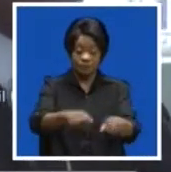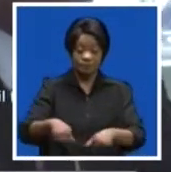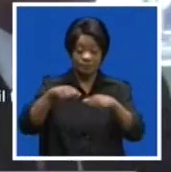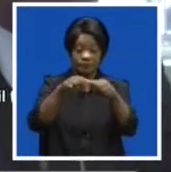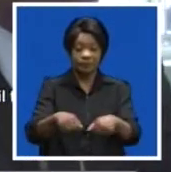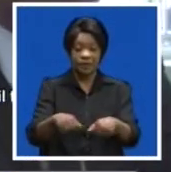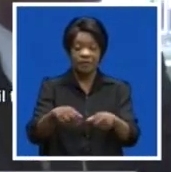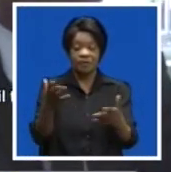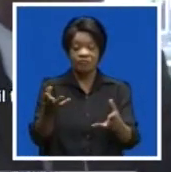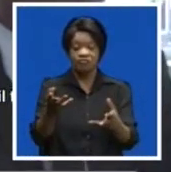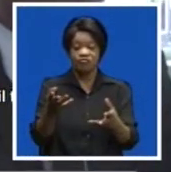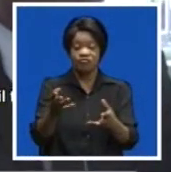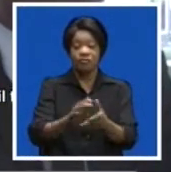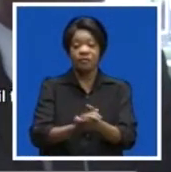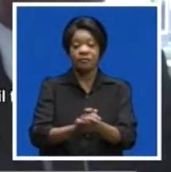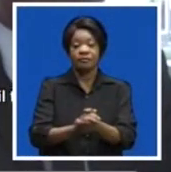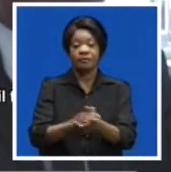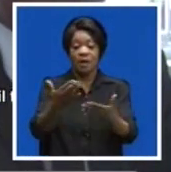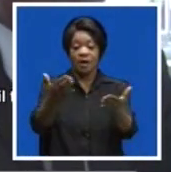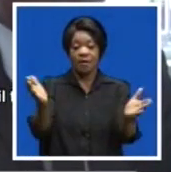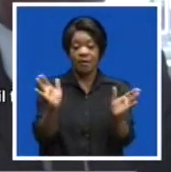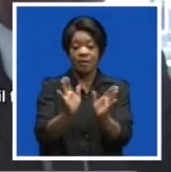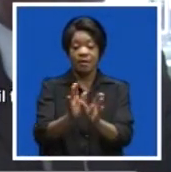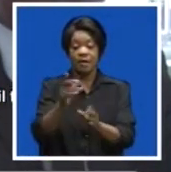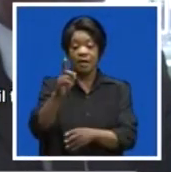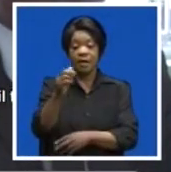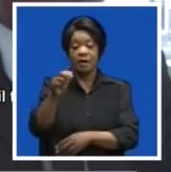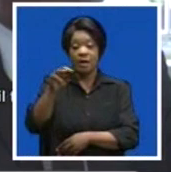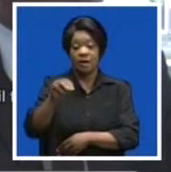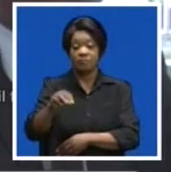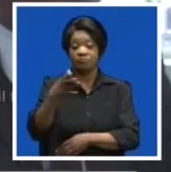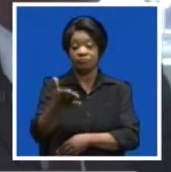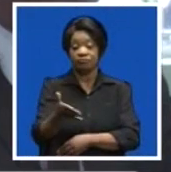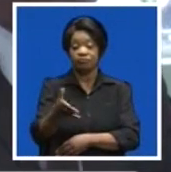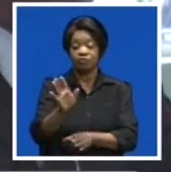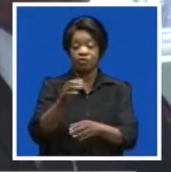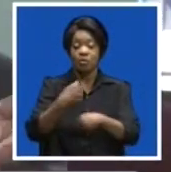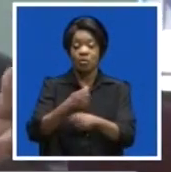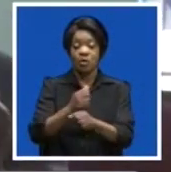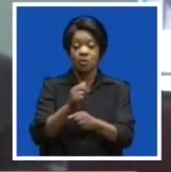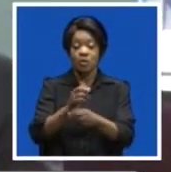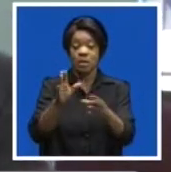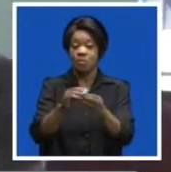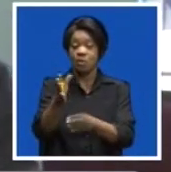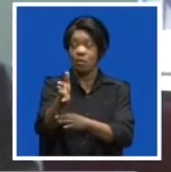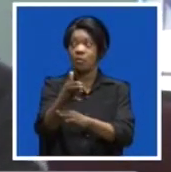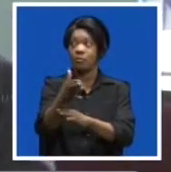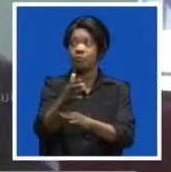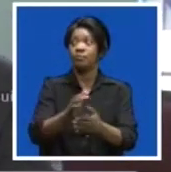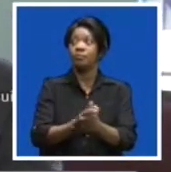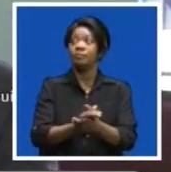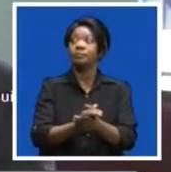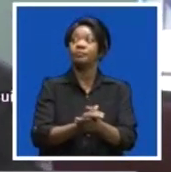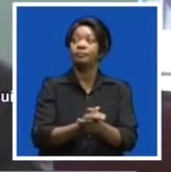Shawama twabundako bakwe batisa likasitation ikabwere mana Yesu ngana mukwatako